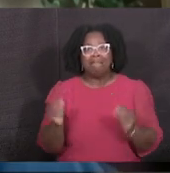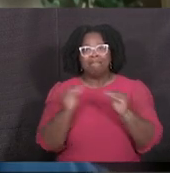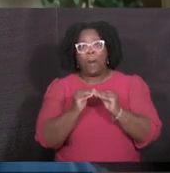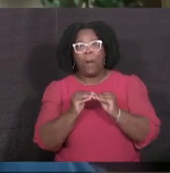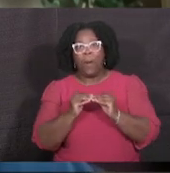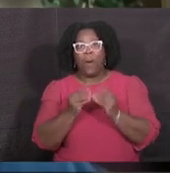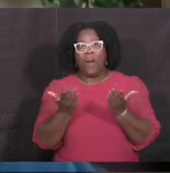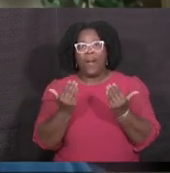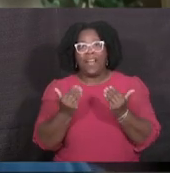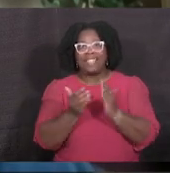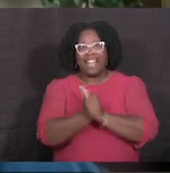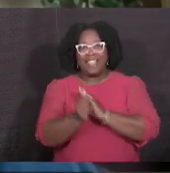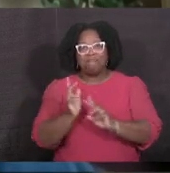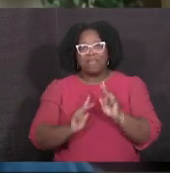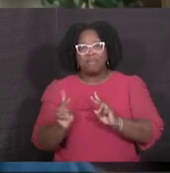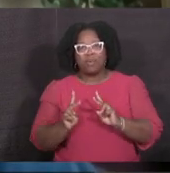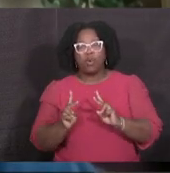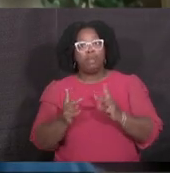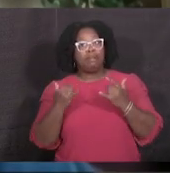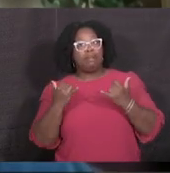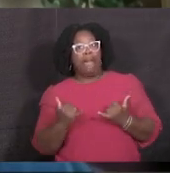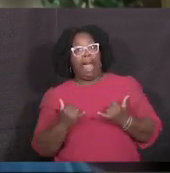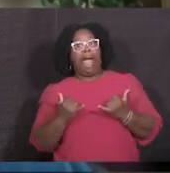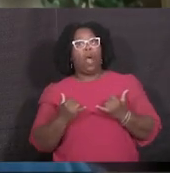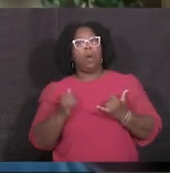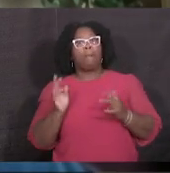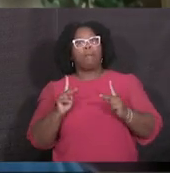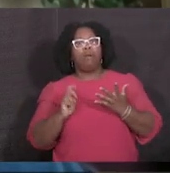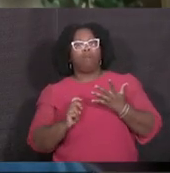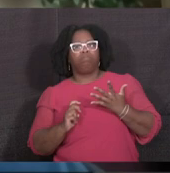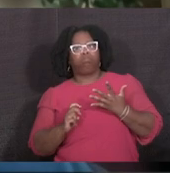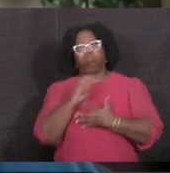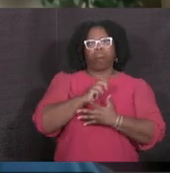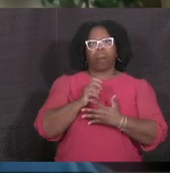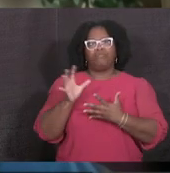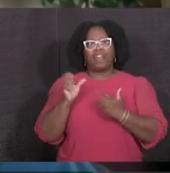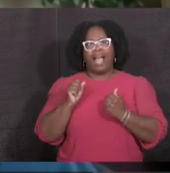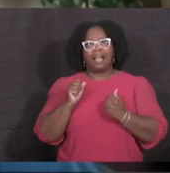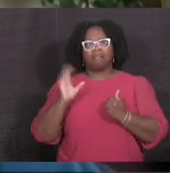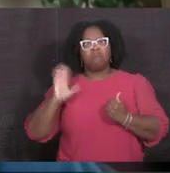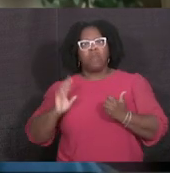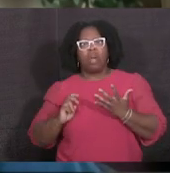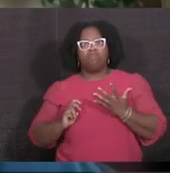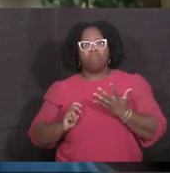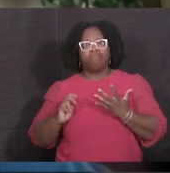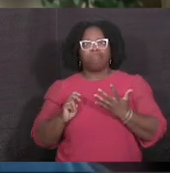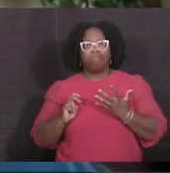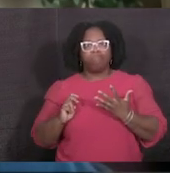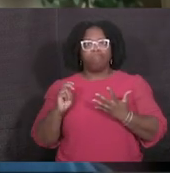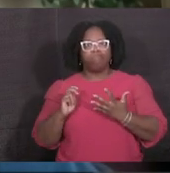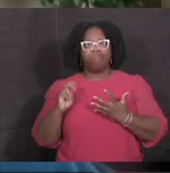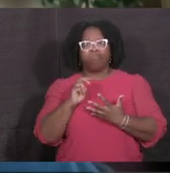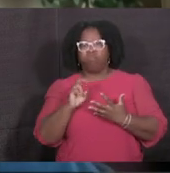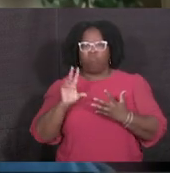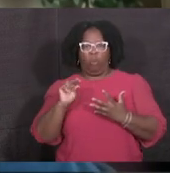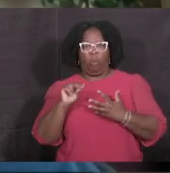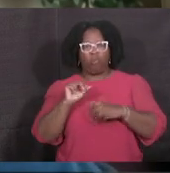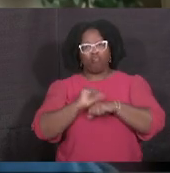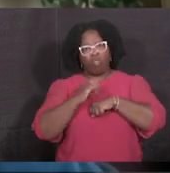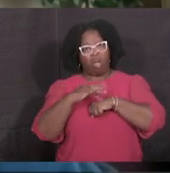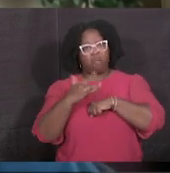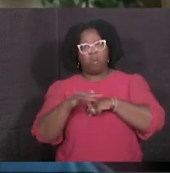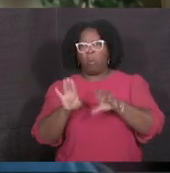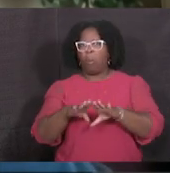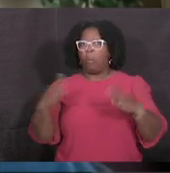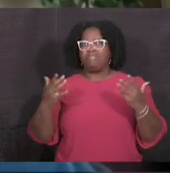now more than ever, people can rise faster because those positions are open to people who are really ready to move up and to just